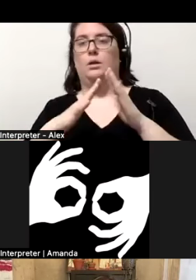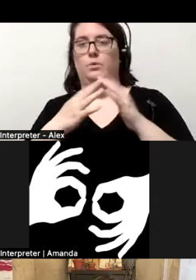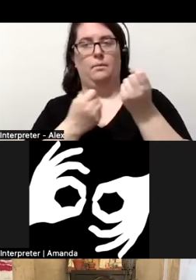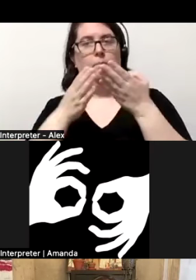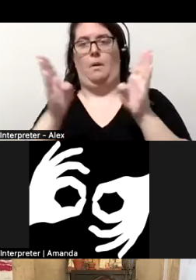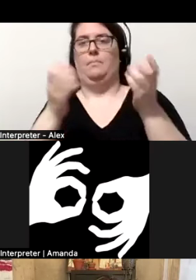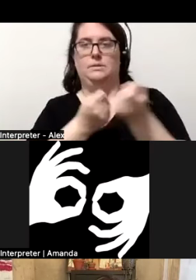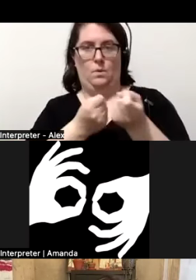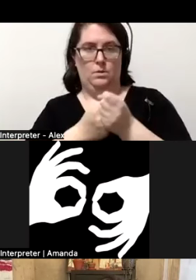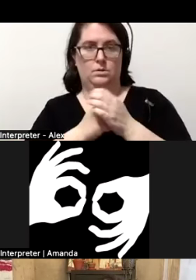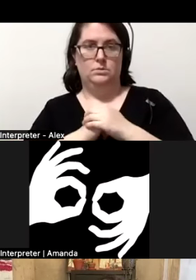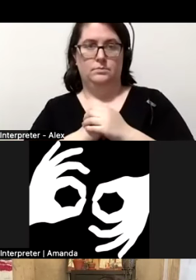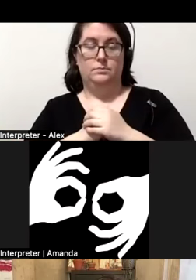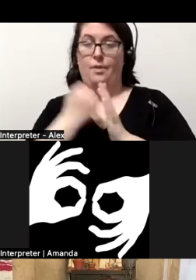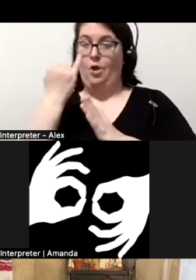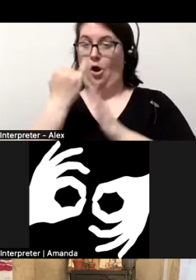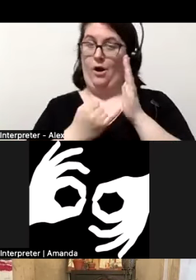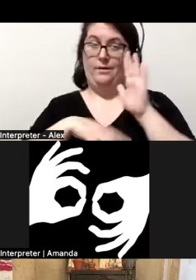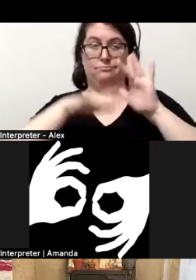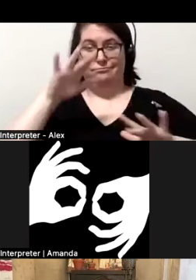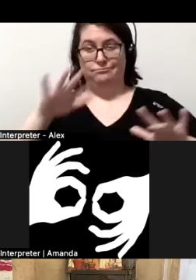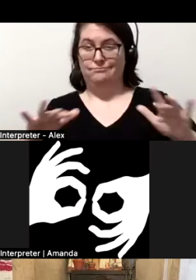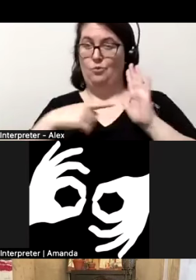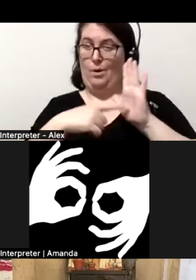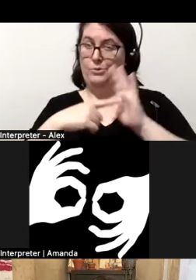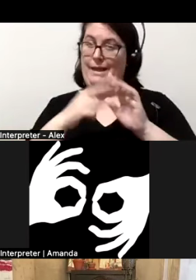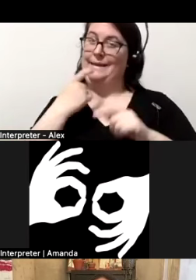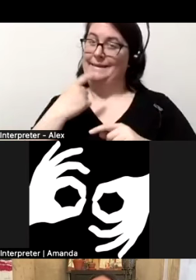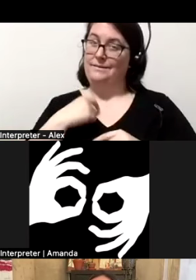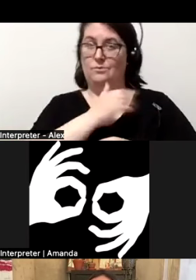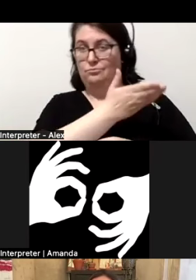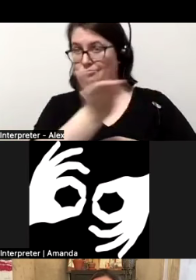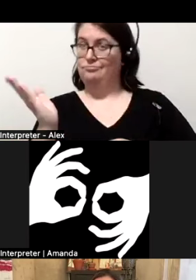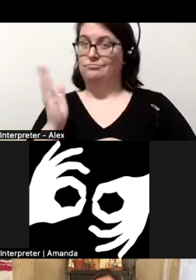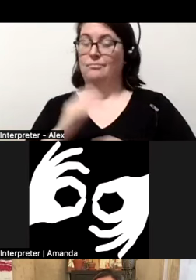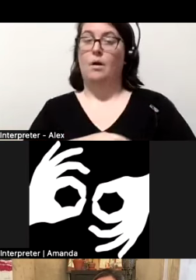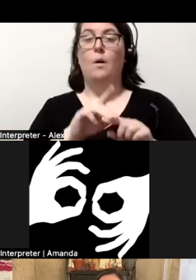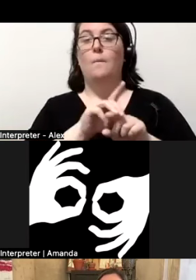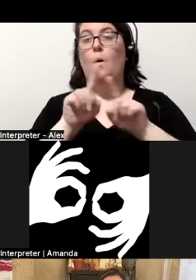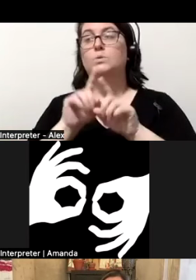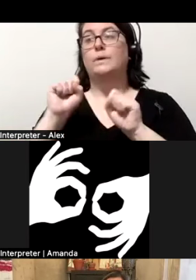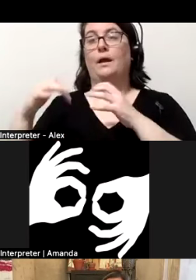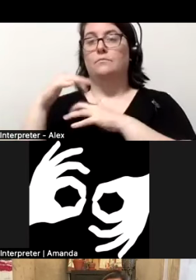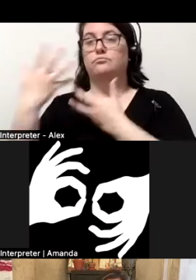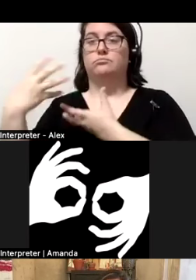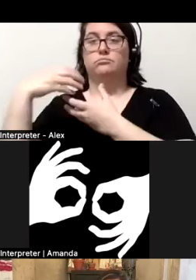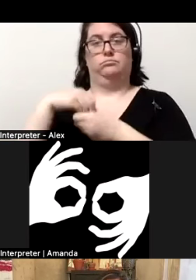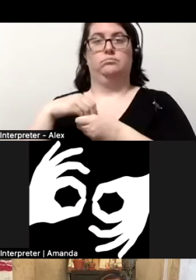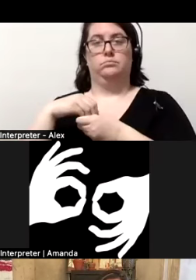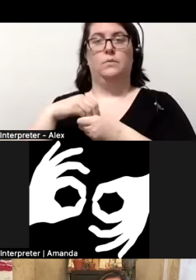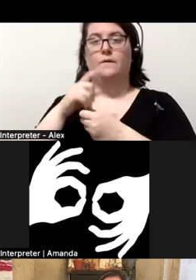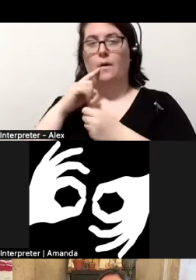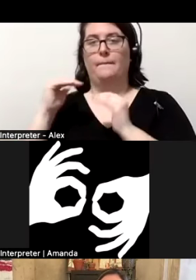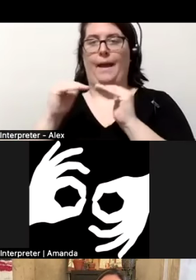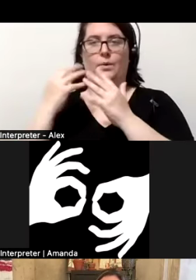artists reflect the diversity of Kingston and that the festival has inclusive practices to support Indigenous artists and artists from equity deserving